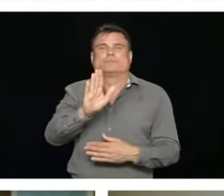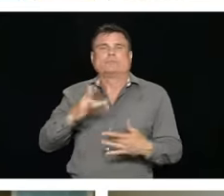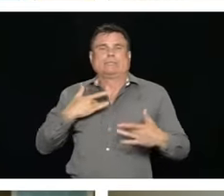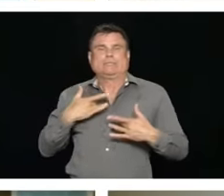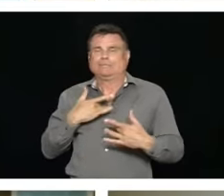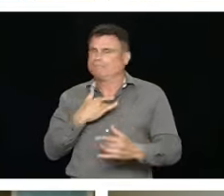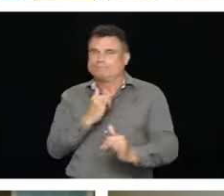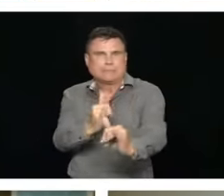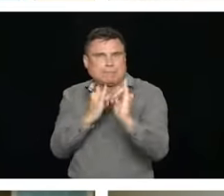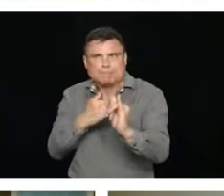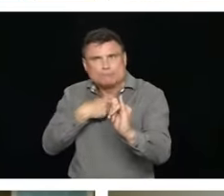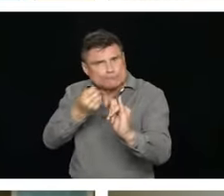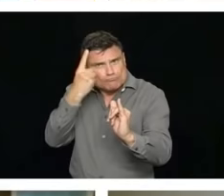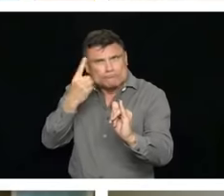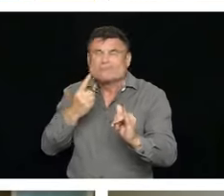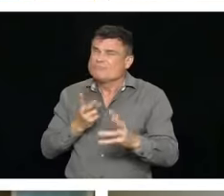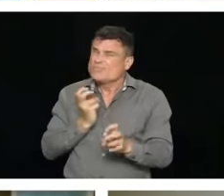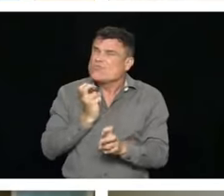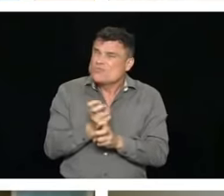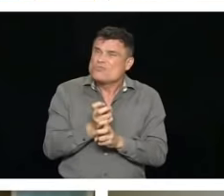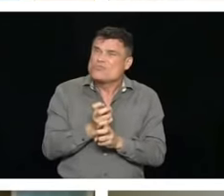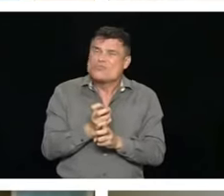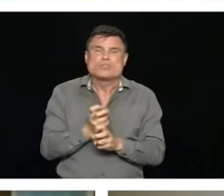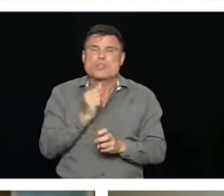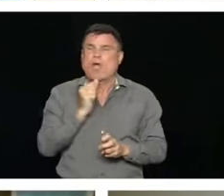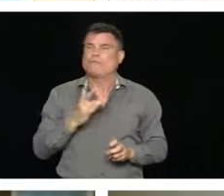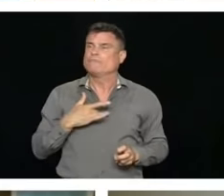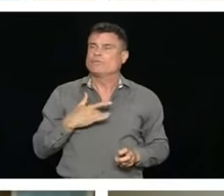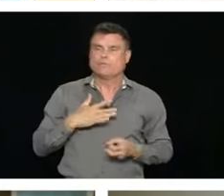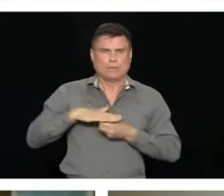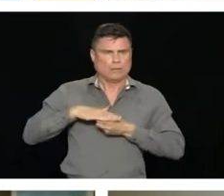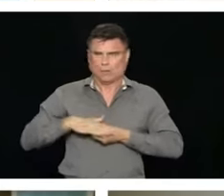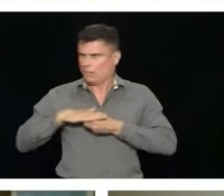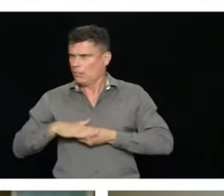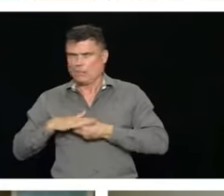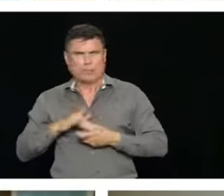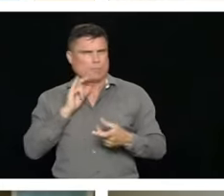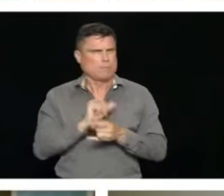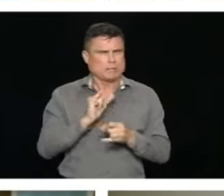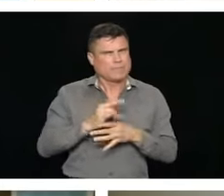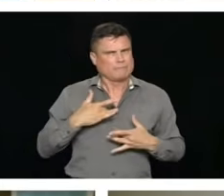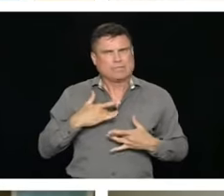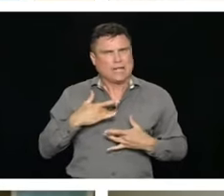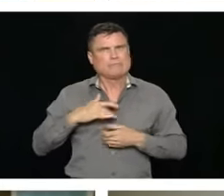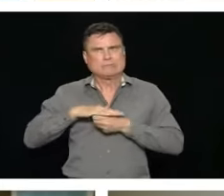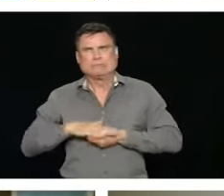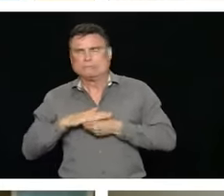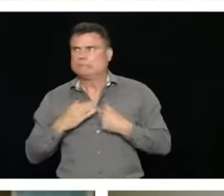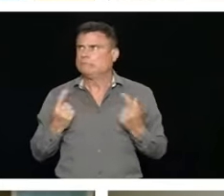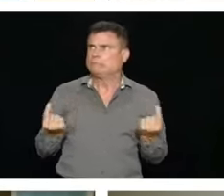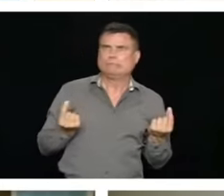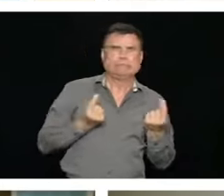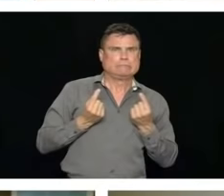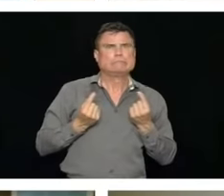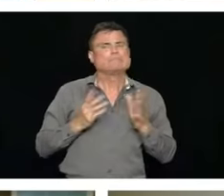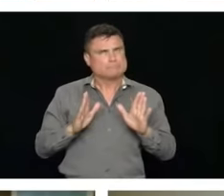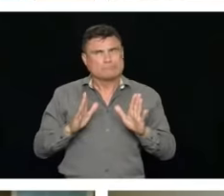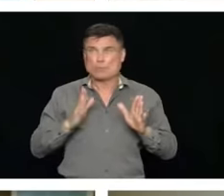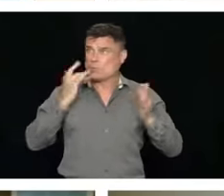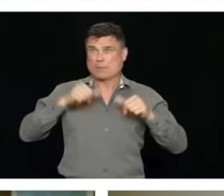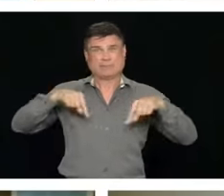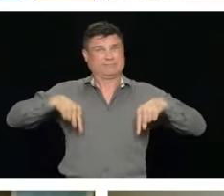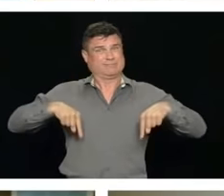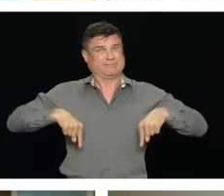and anxieties to be able to recognize that what this point that we're at right now, having students return